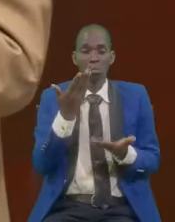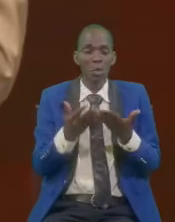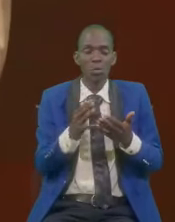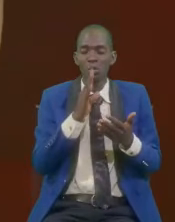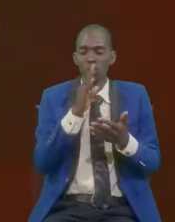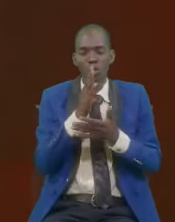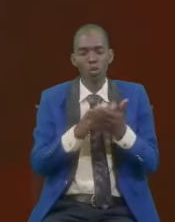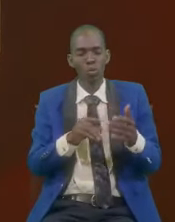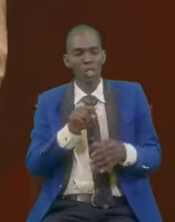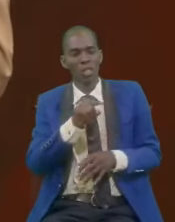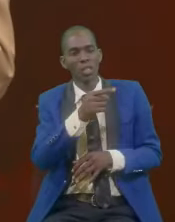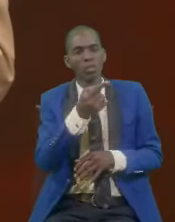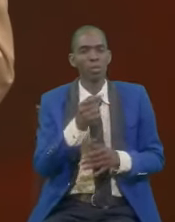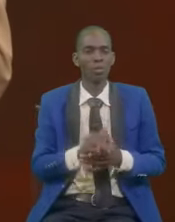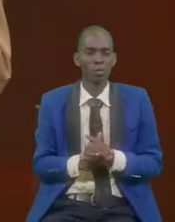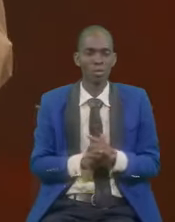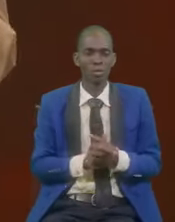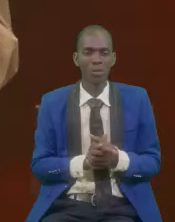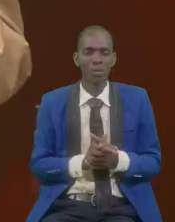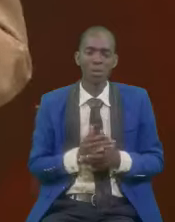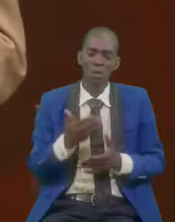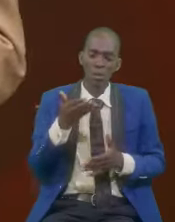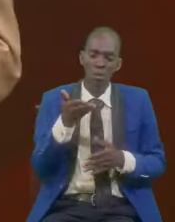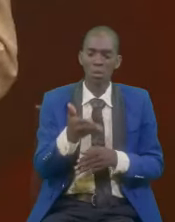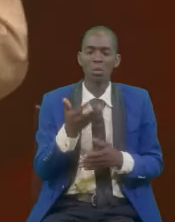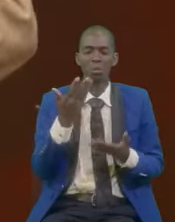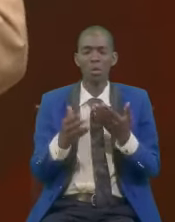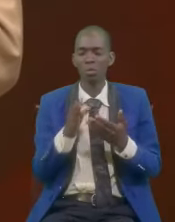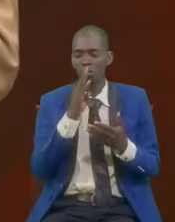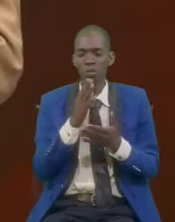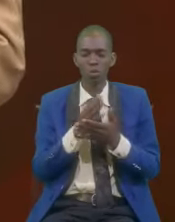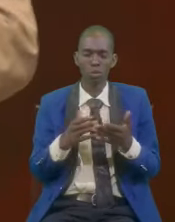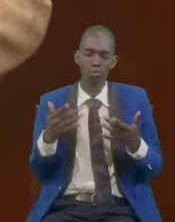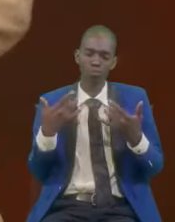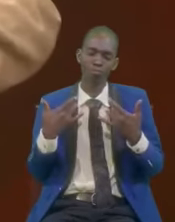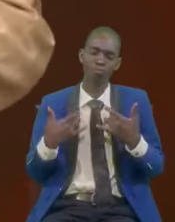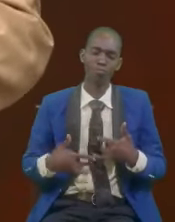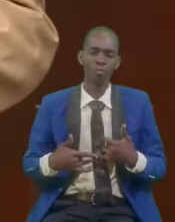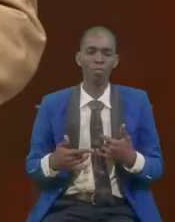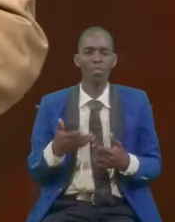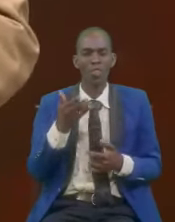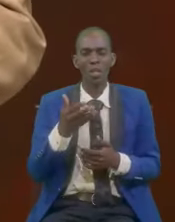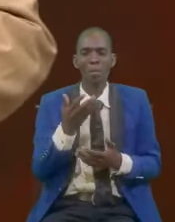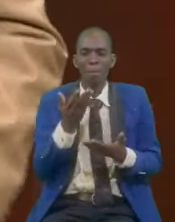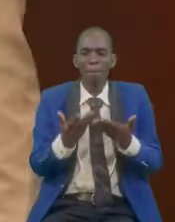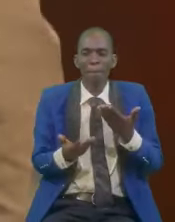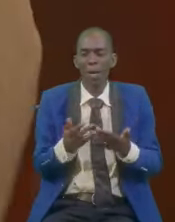there might be assault, there might be defamation, there might be belittling